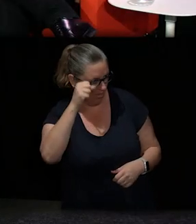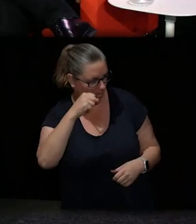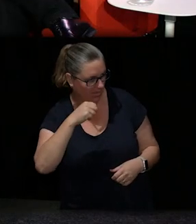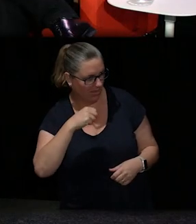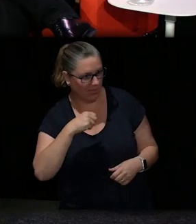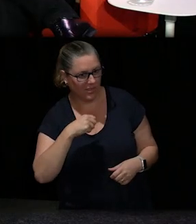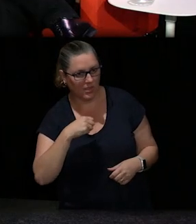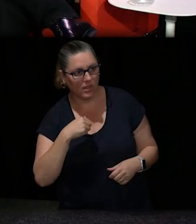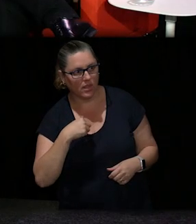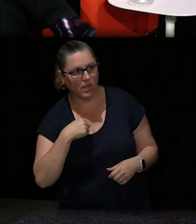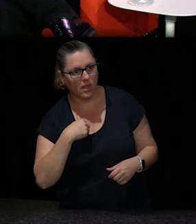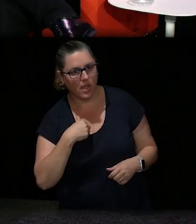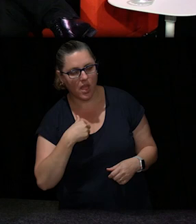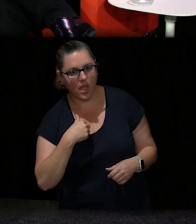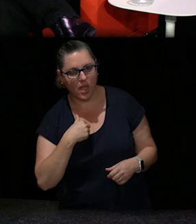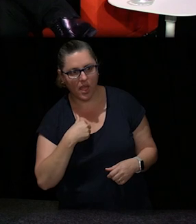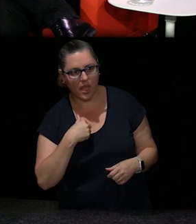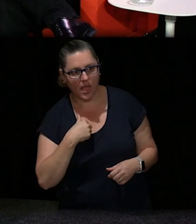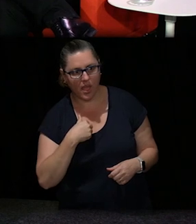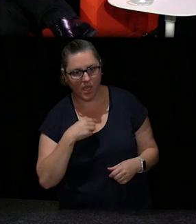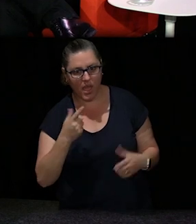Basically, the night before